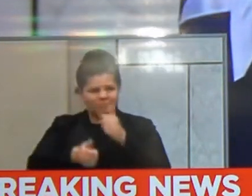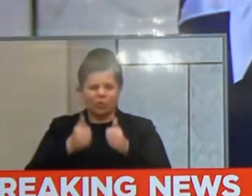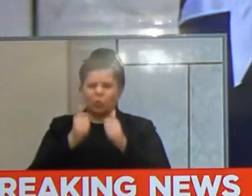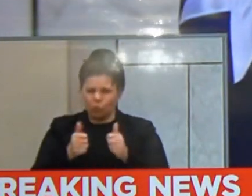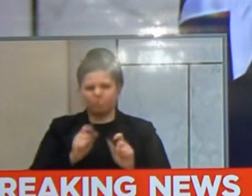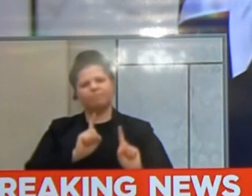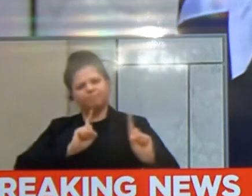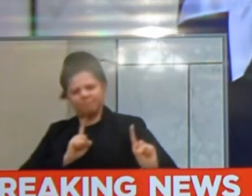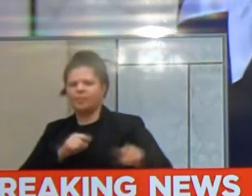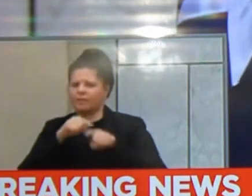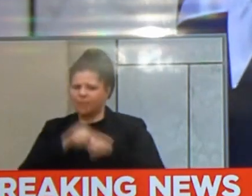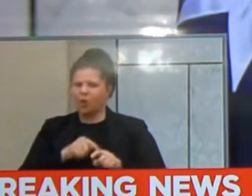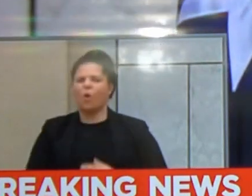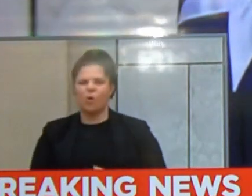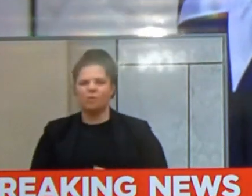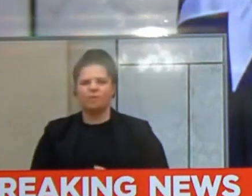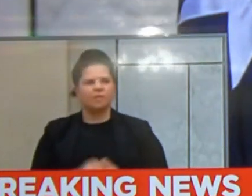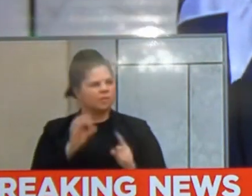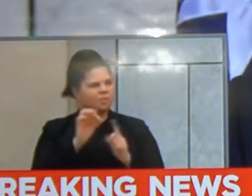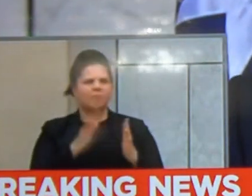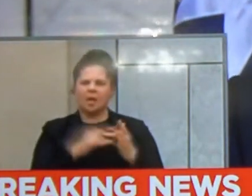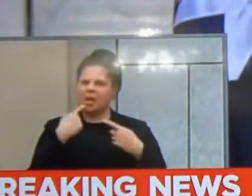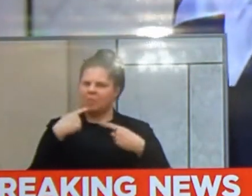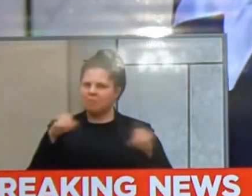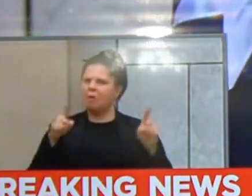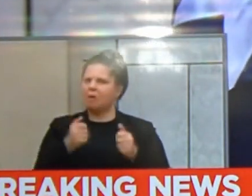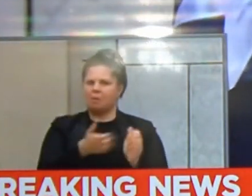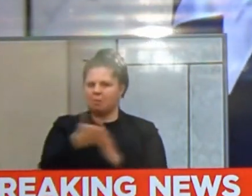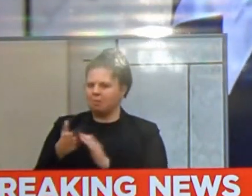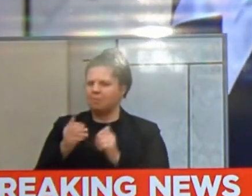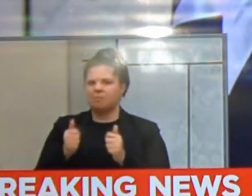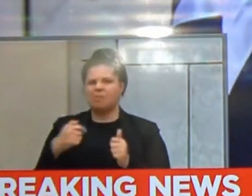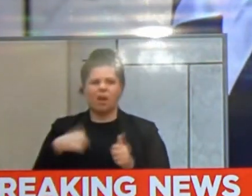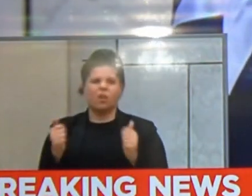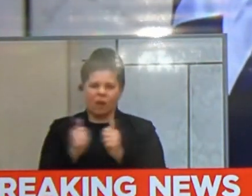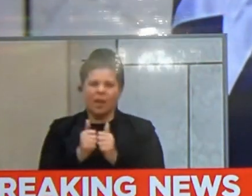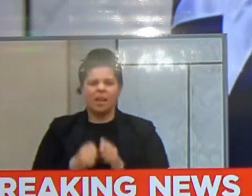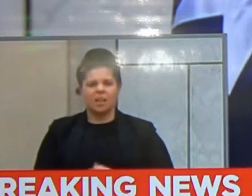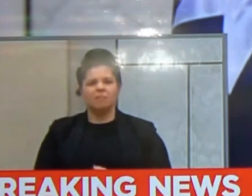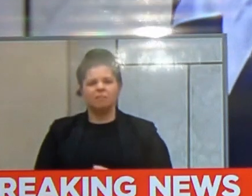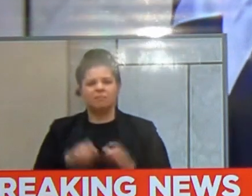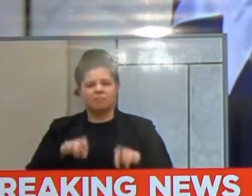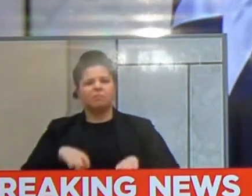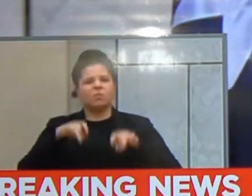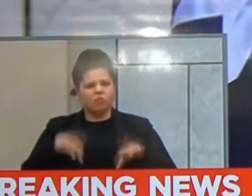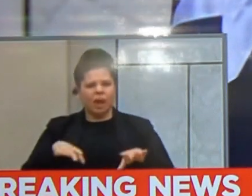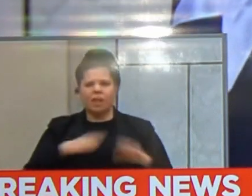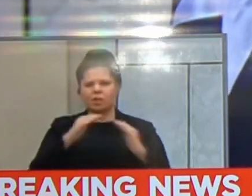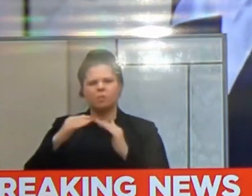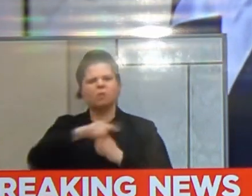Minister, am truly delighted at the way the Australian public has embraced these measures, which are all